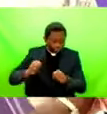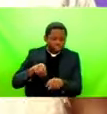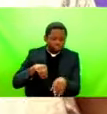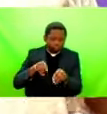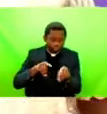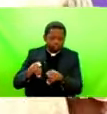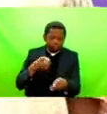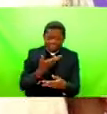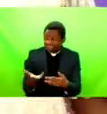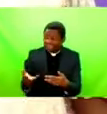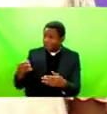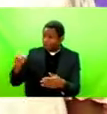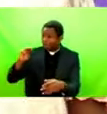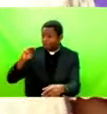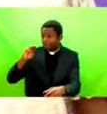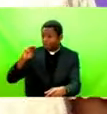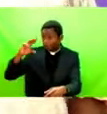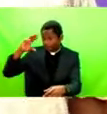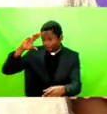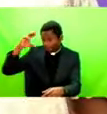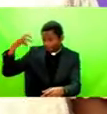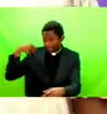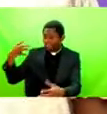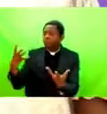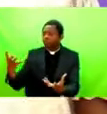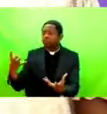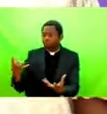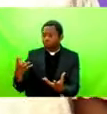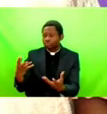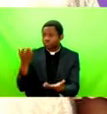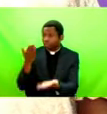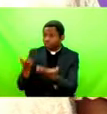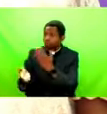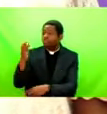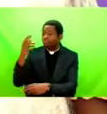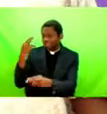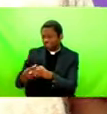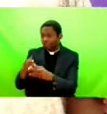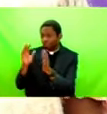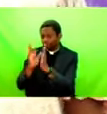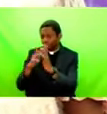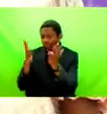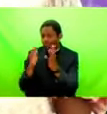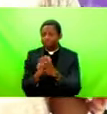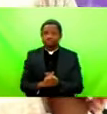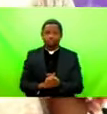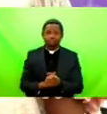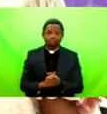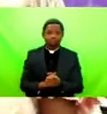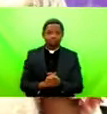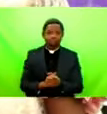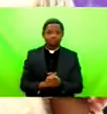us. May his name be praised. Amen. Beloved,